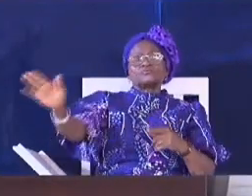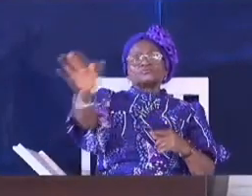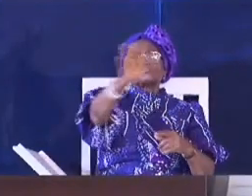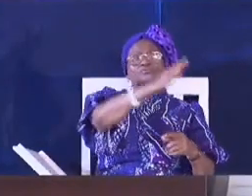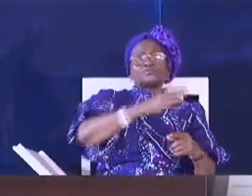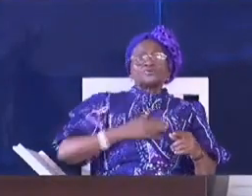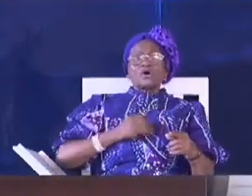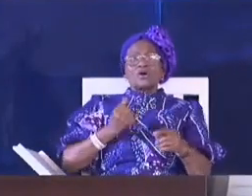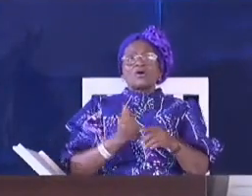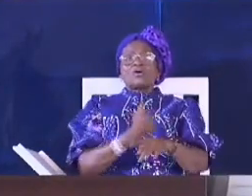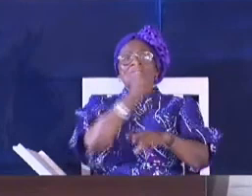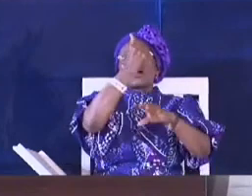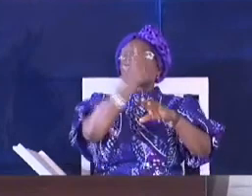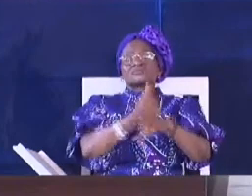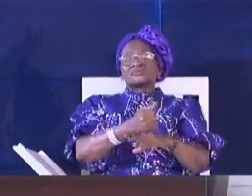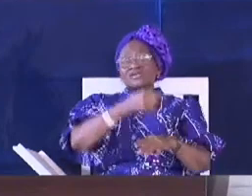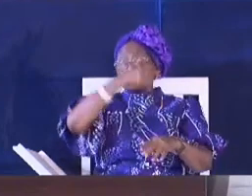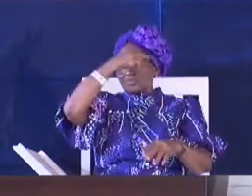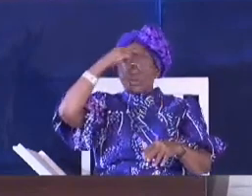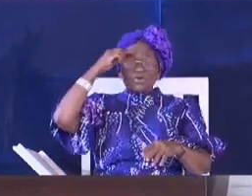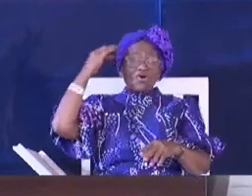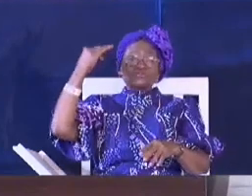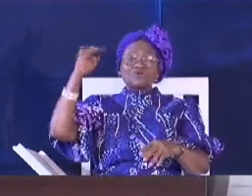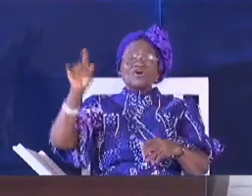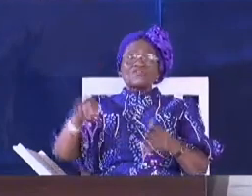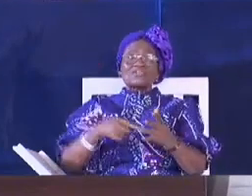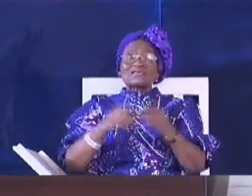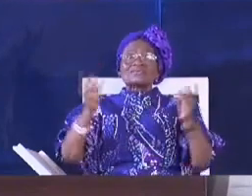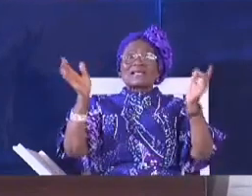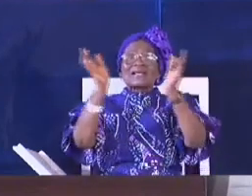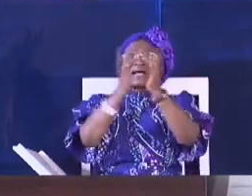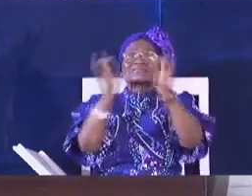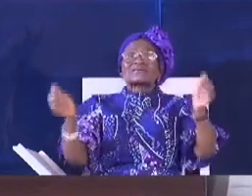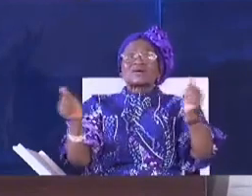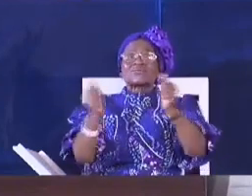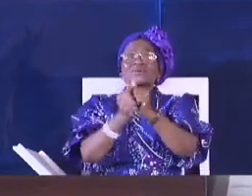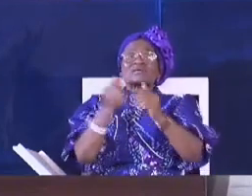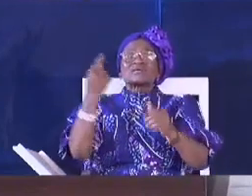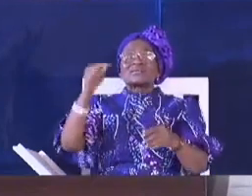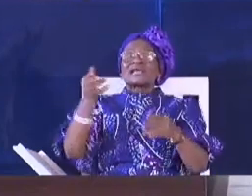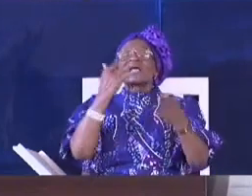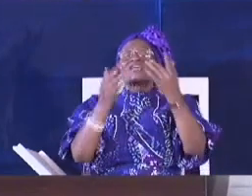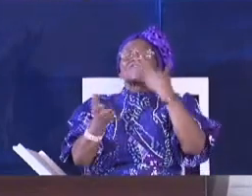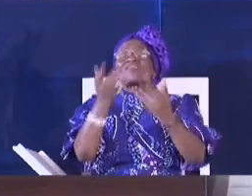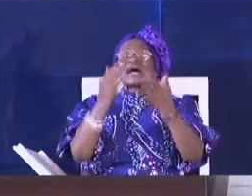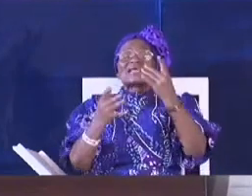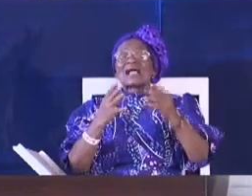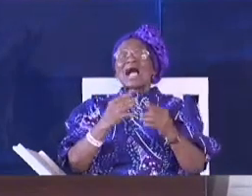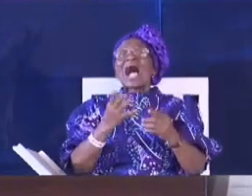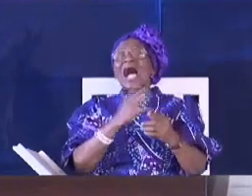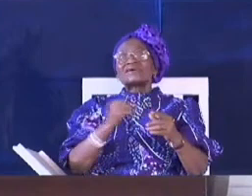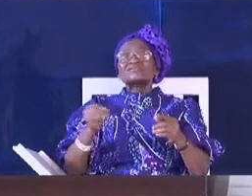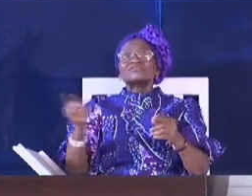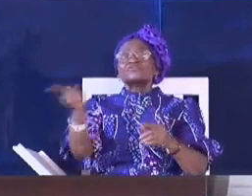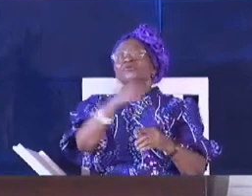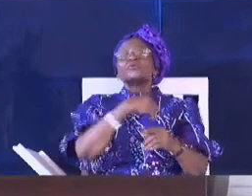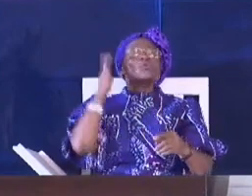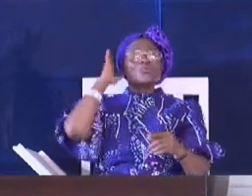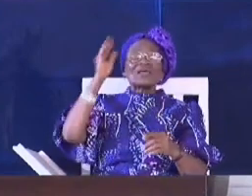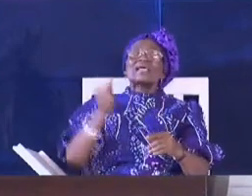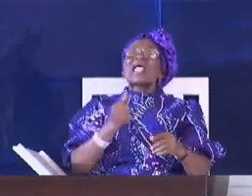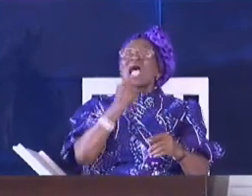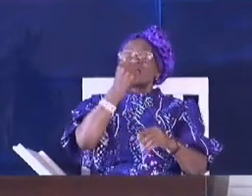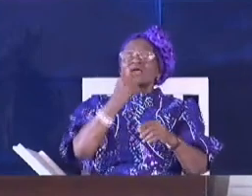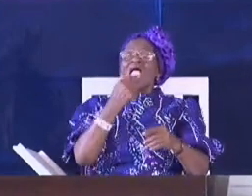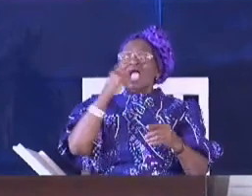Because of this encounter with the fire and with the wind, you will decree to your mountains. According